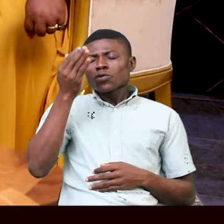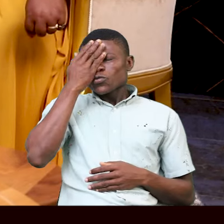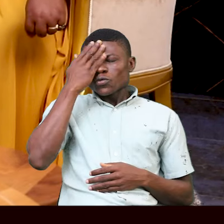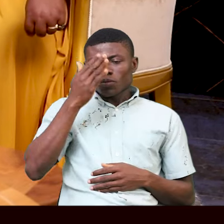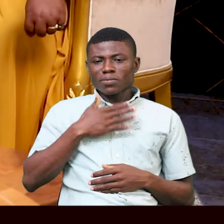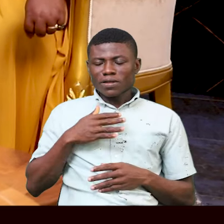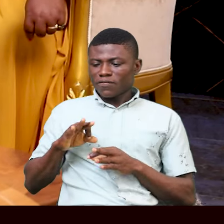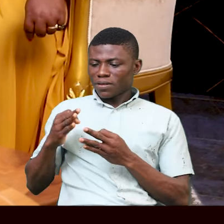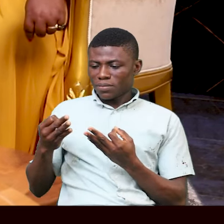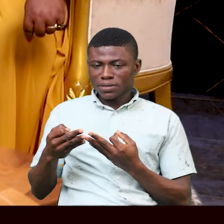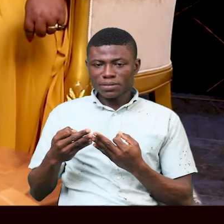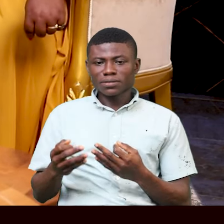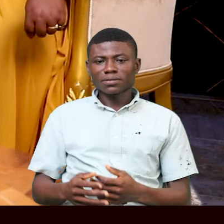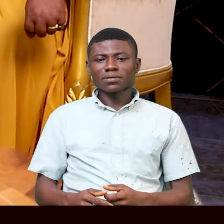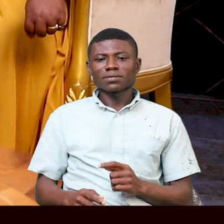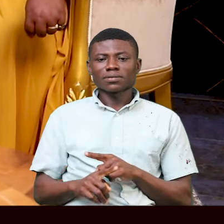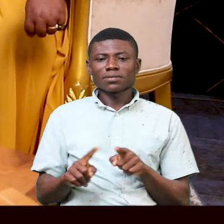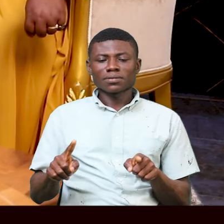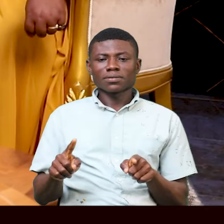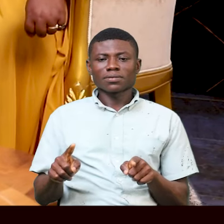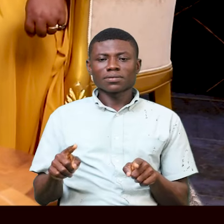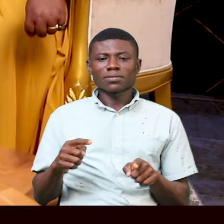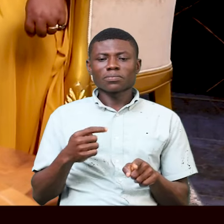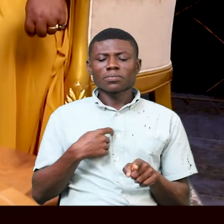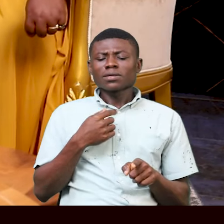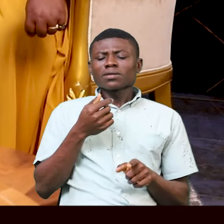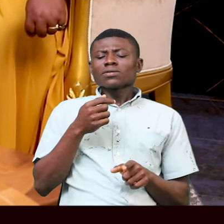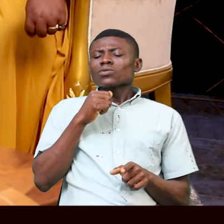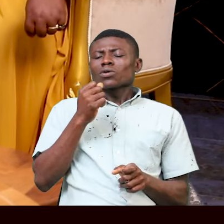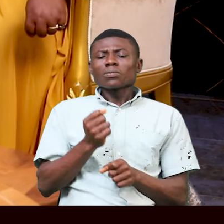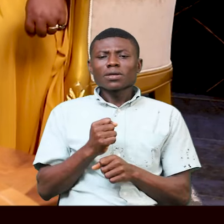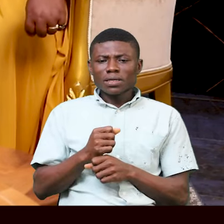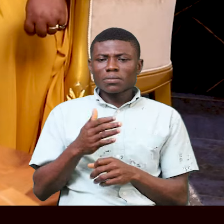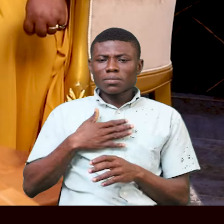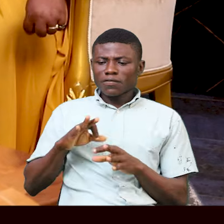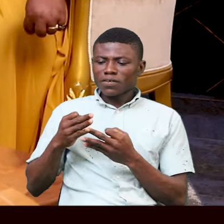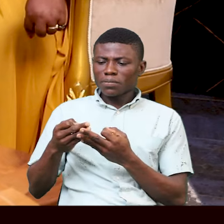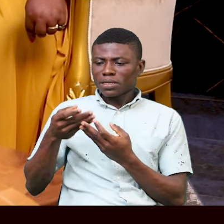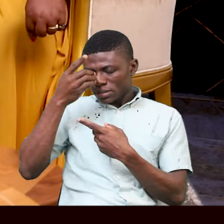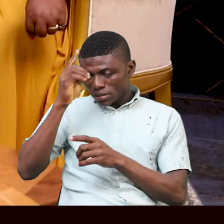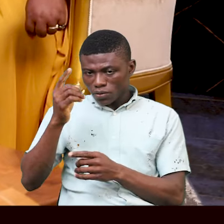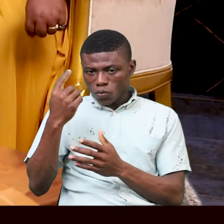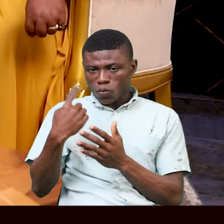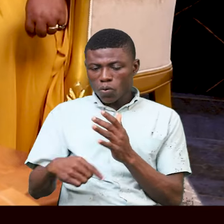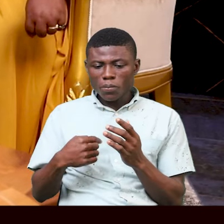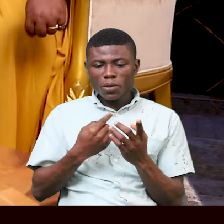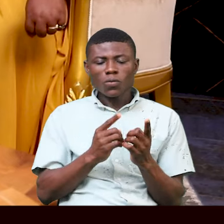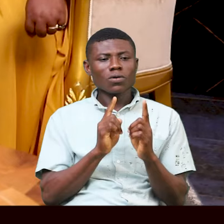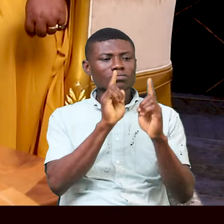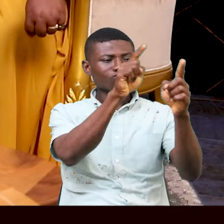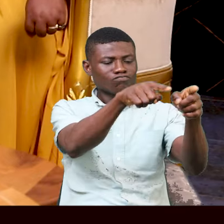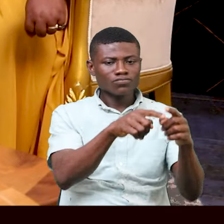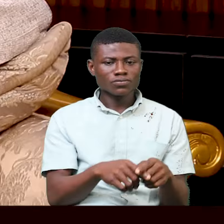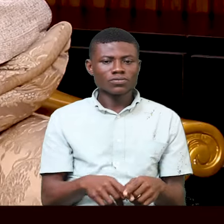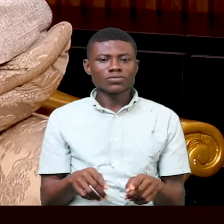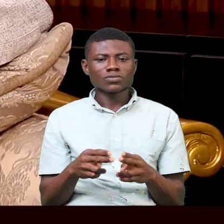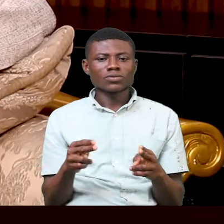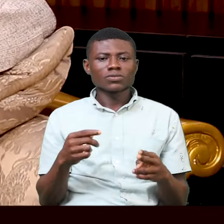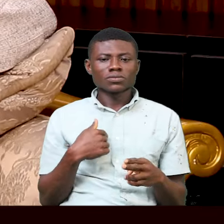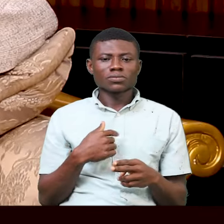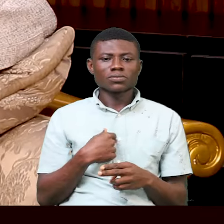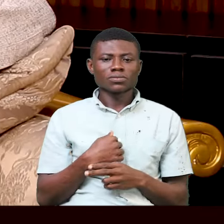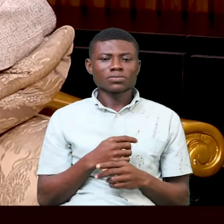fever. What you say? But mama baby of fever. Undetermined baby a micro. And